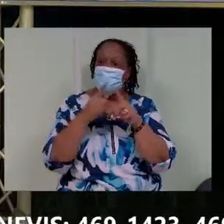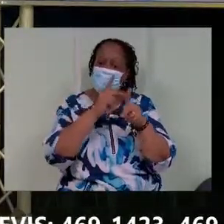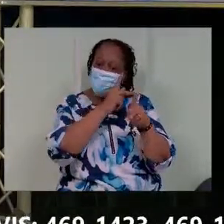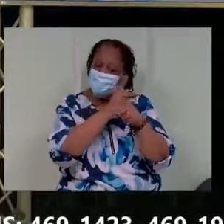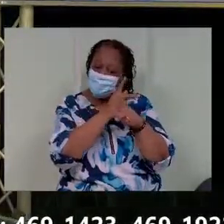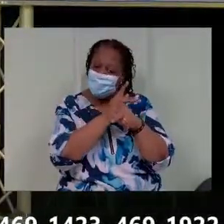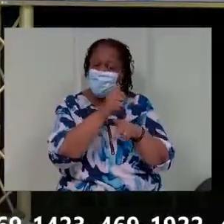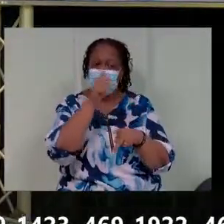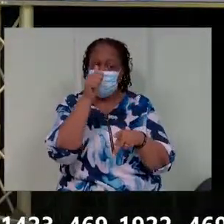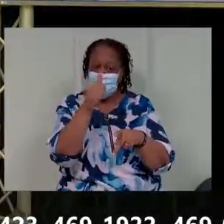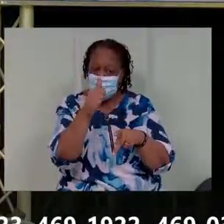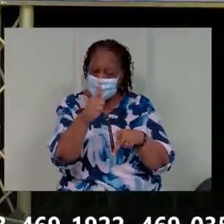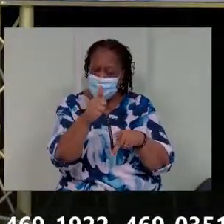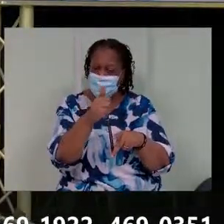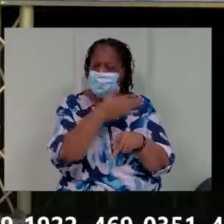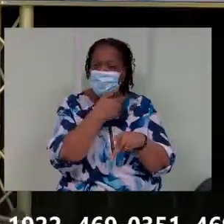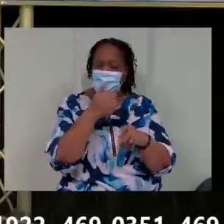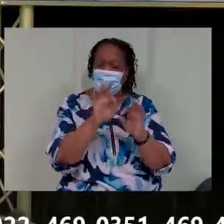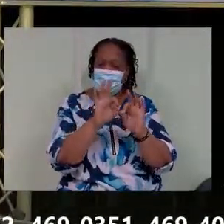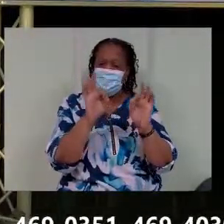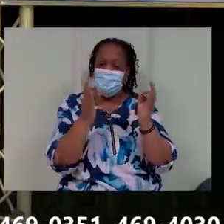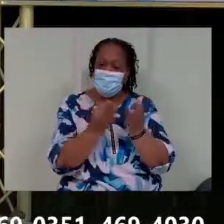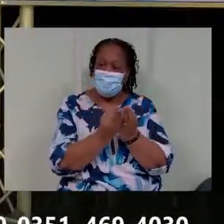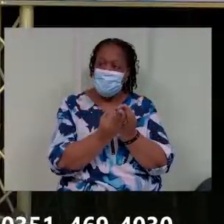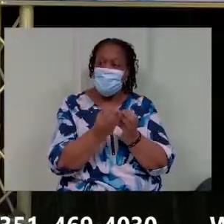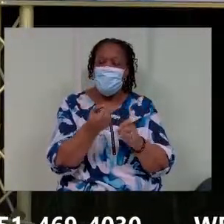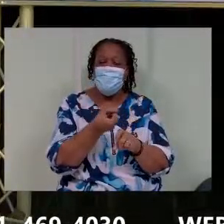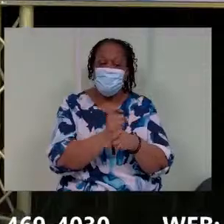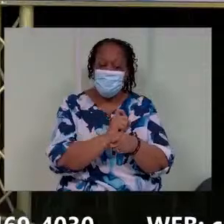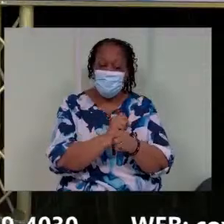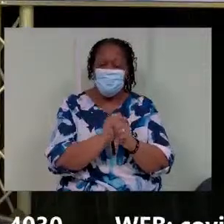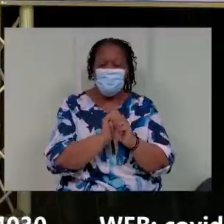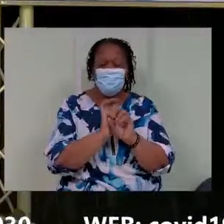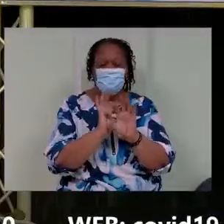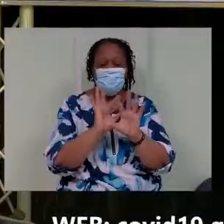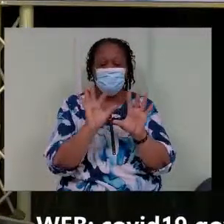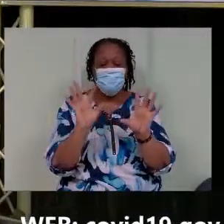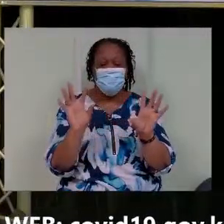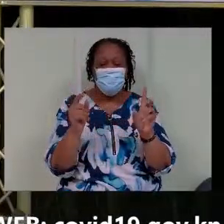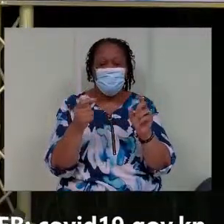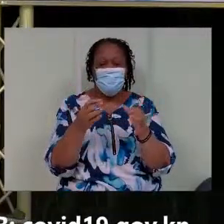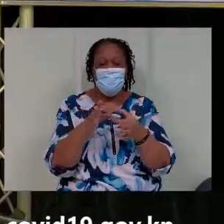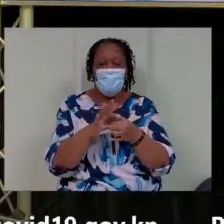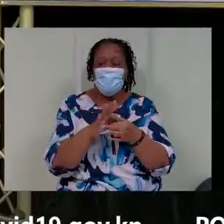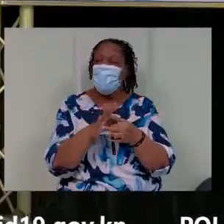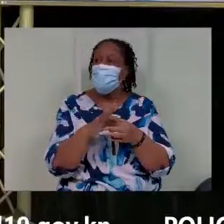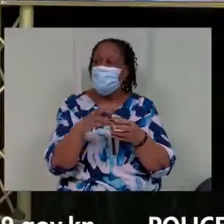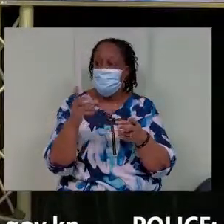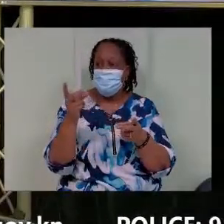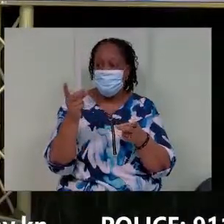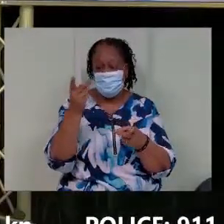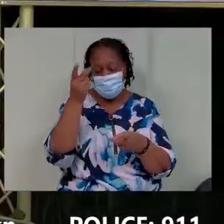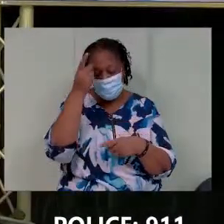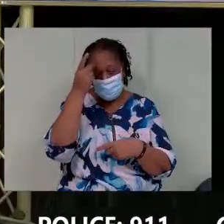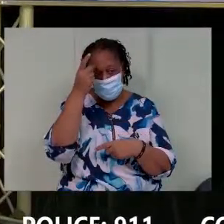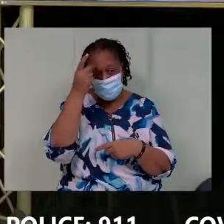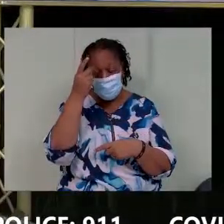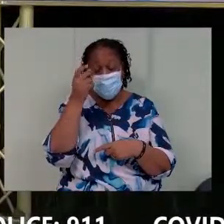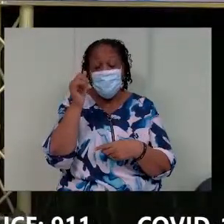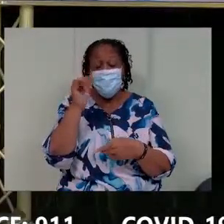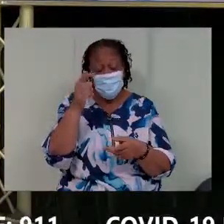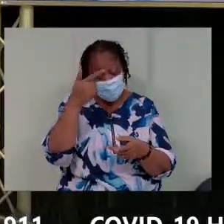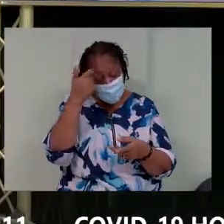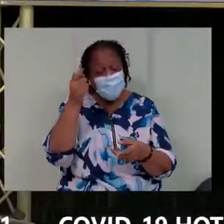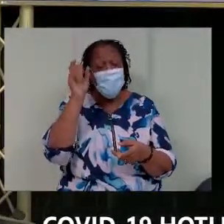protect his and herself from exposure to the virus, which will come back in once the borders are